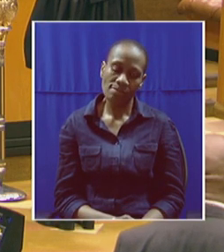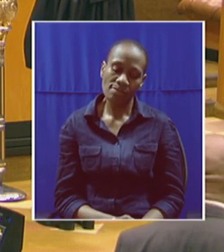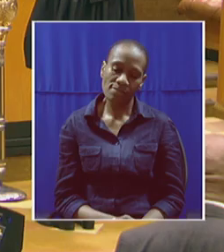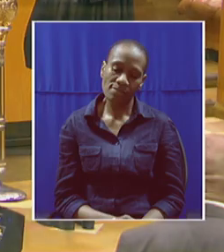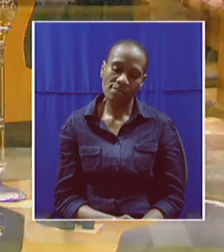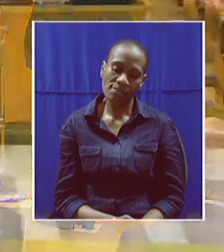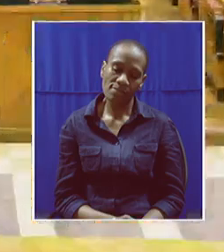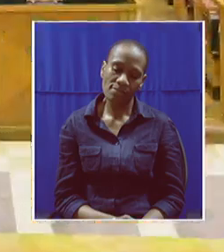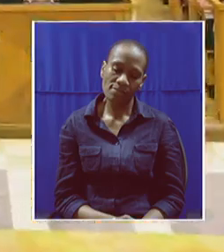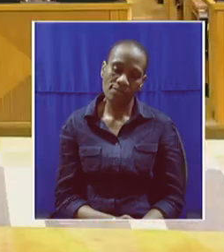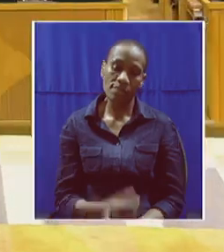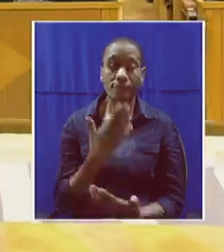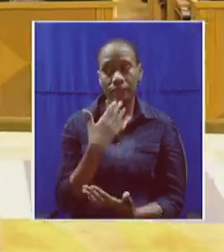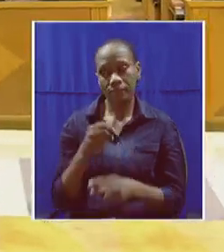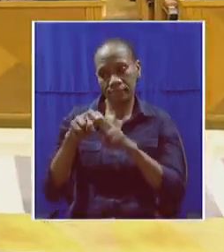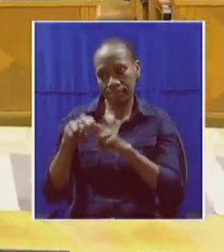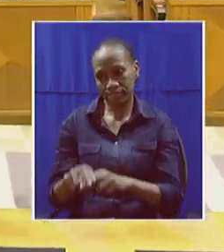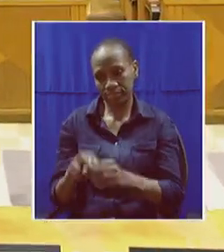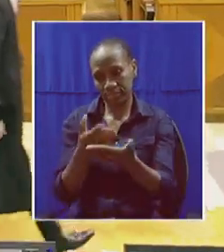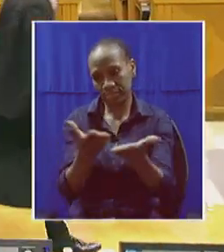meditation please be